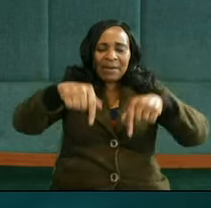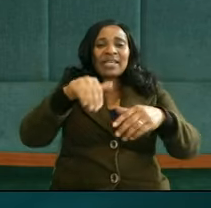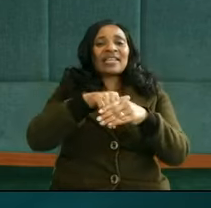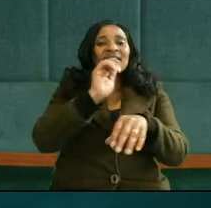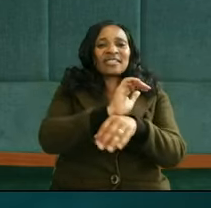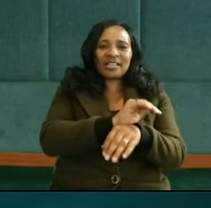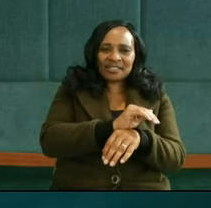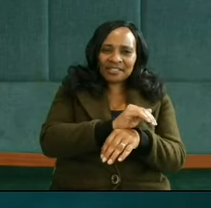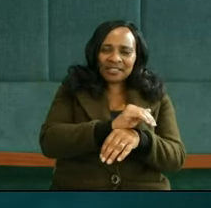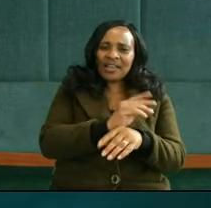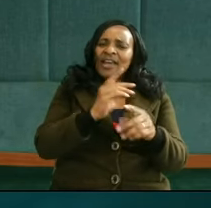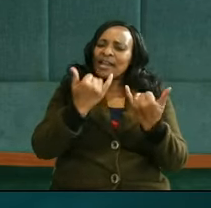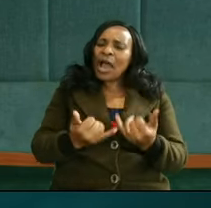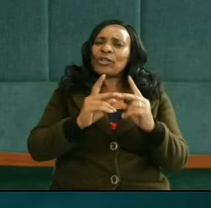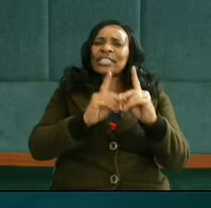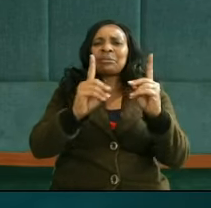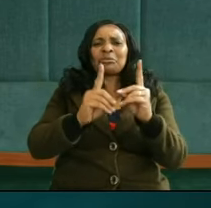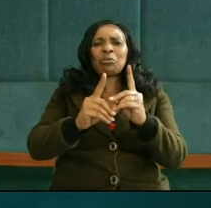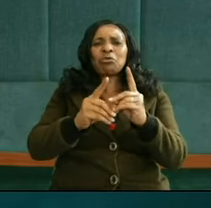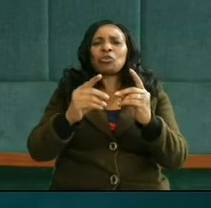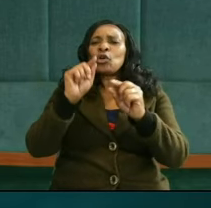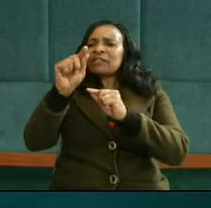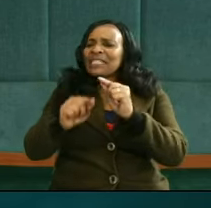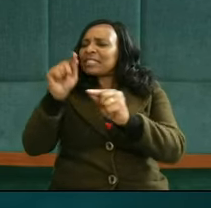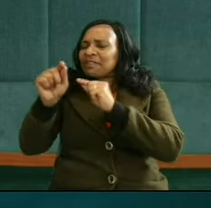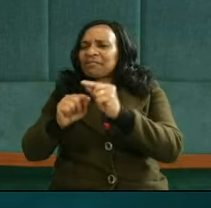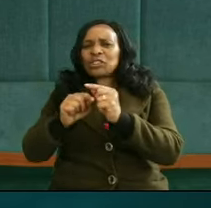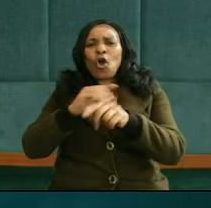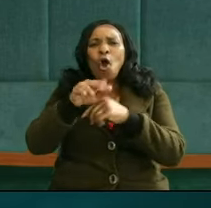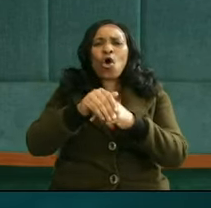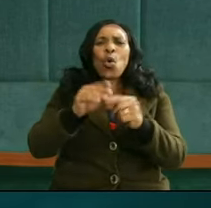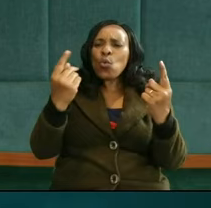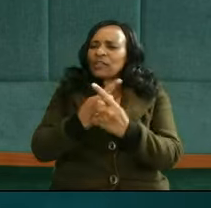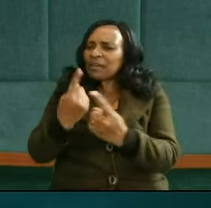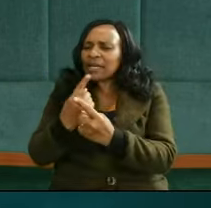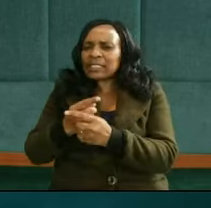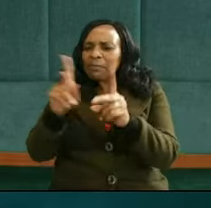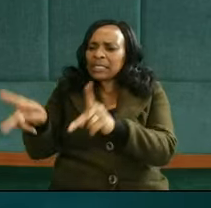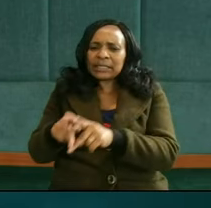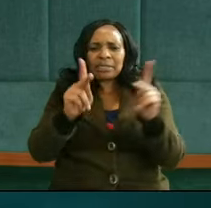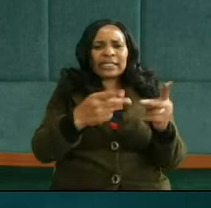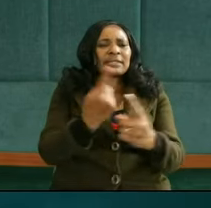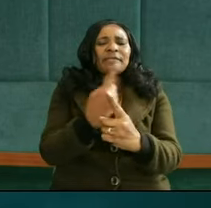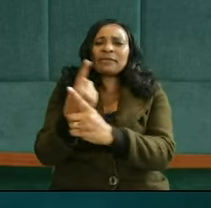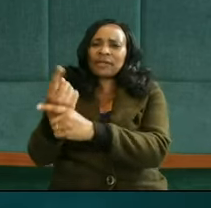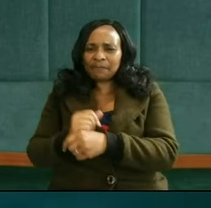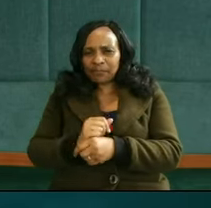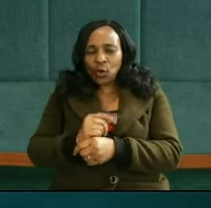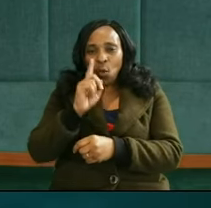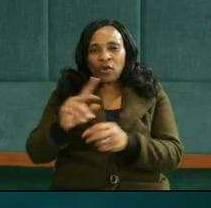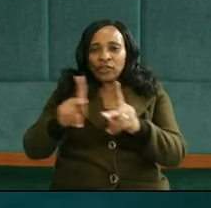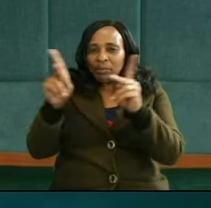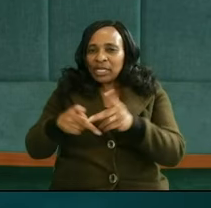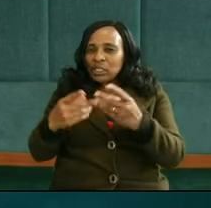The believers, the disciples, scattered and went various places. And one of those places they went was